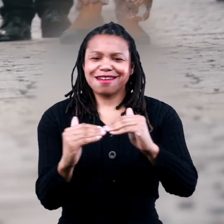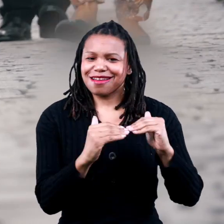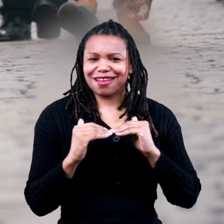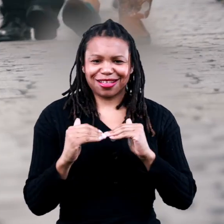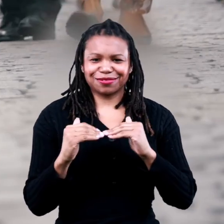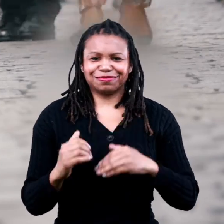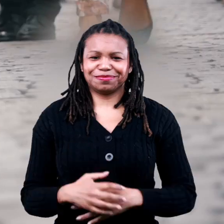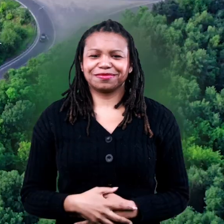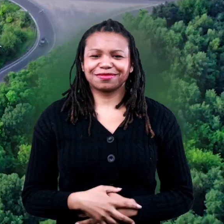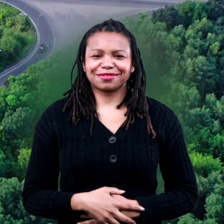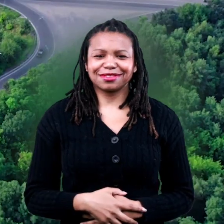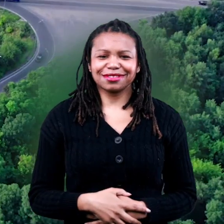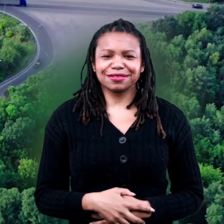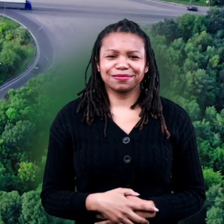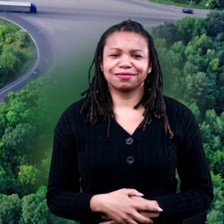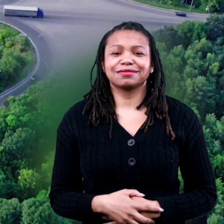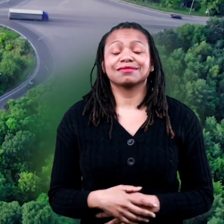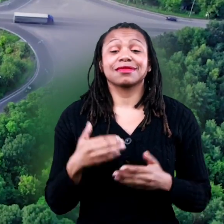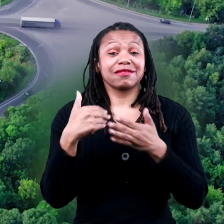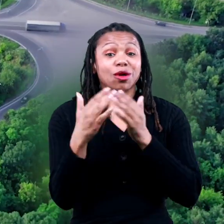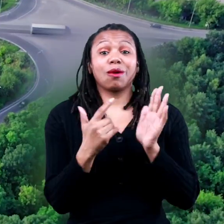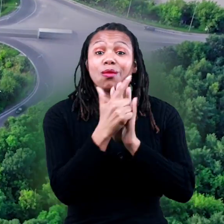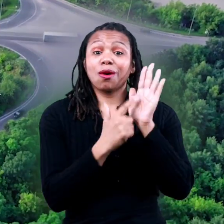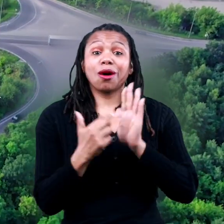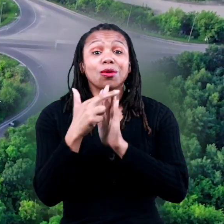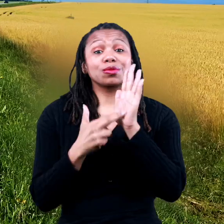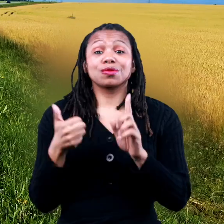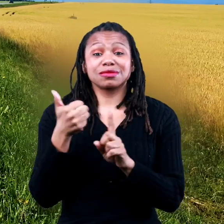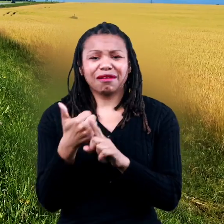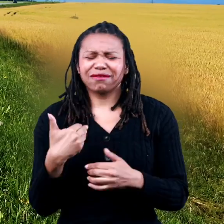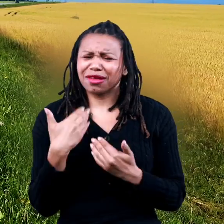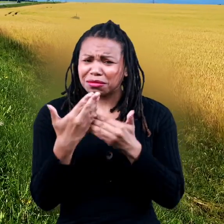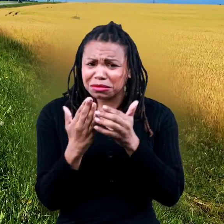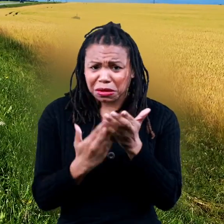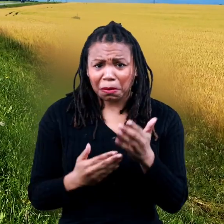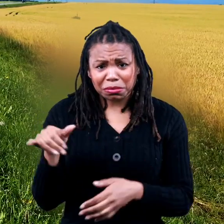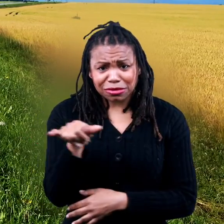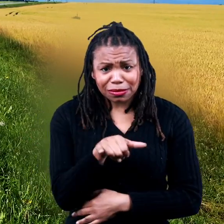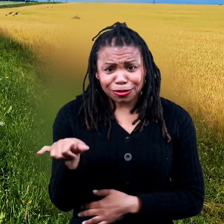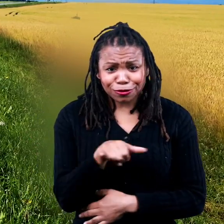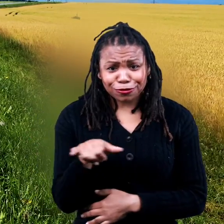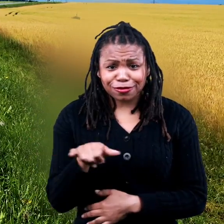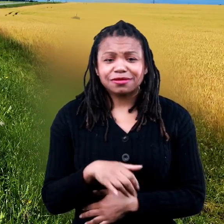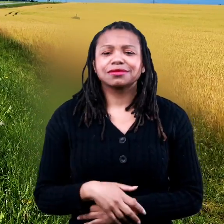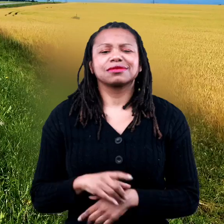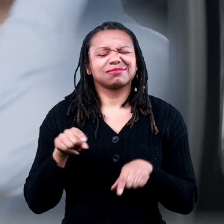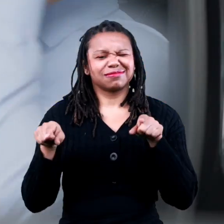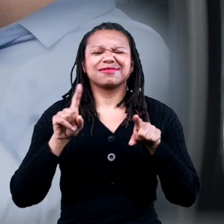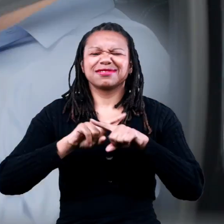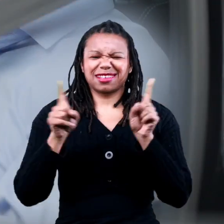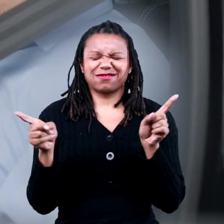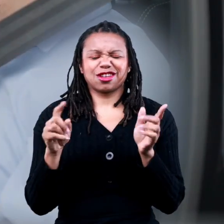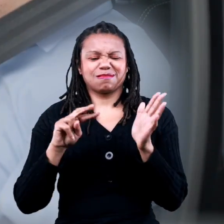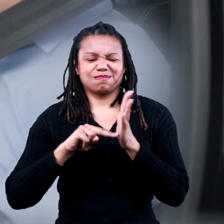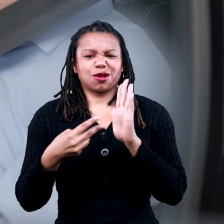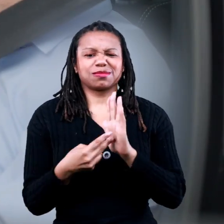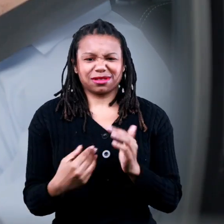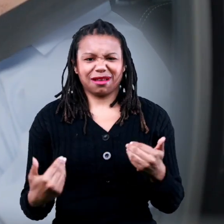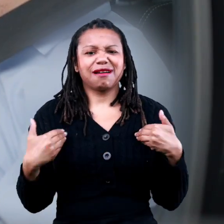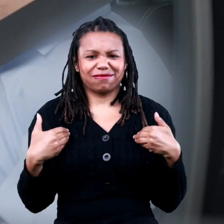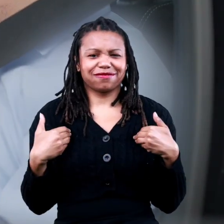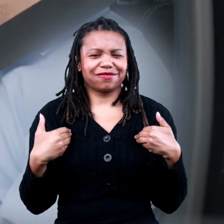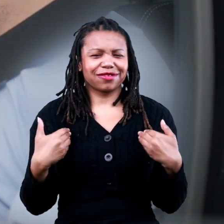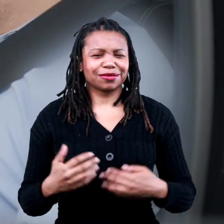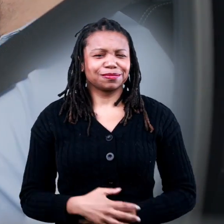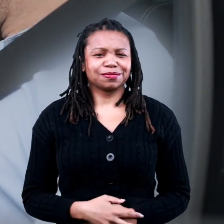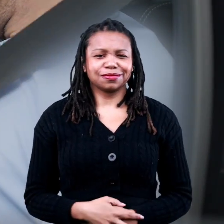keep things as fair as possible. Even though laws and rules have some similarities, they're also different